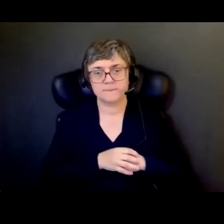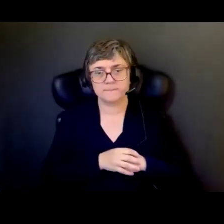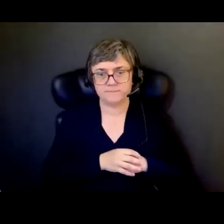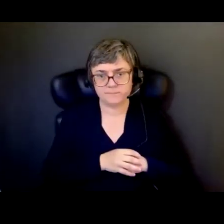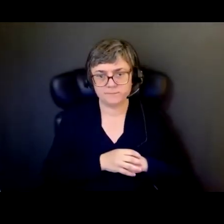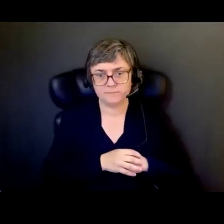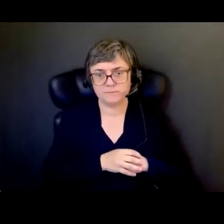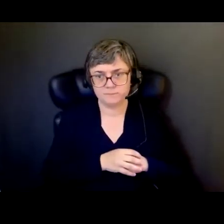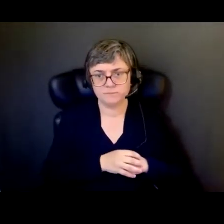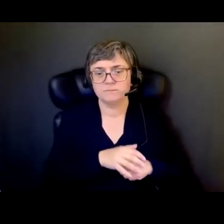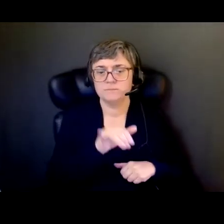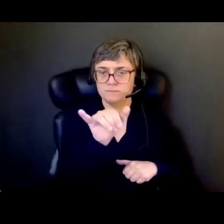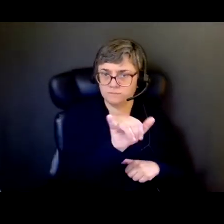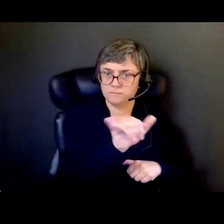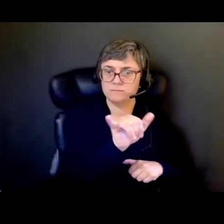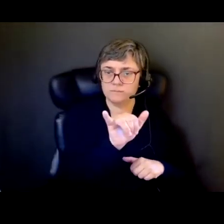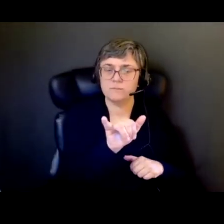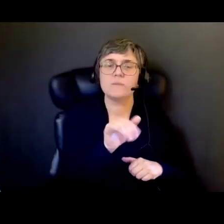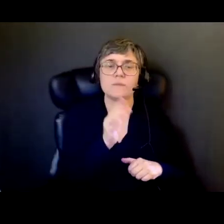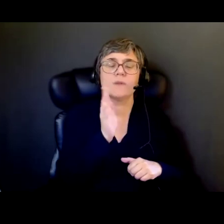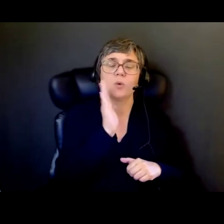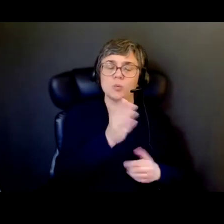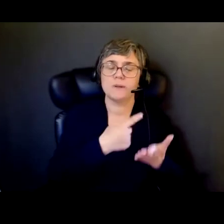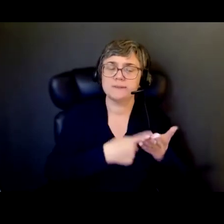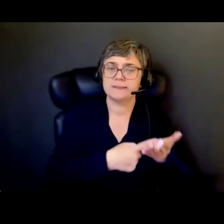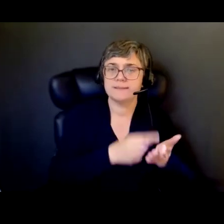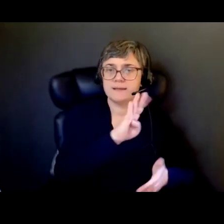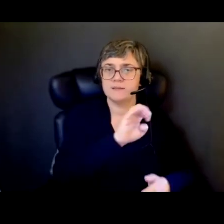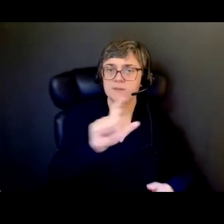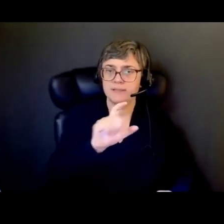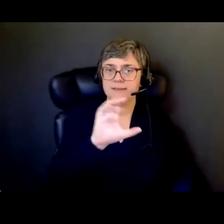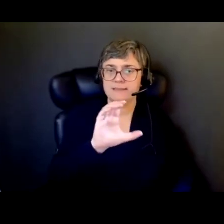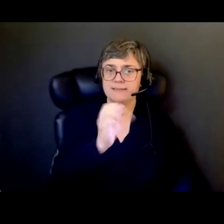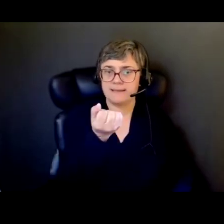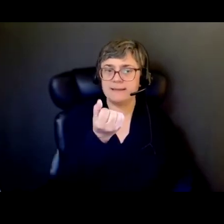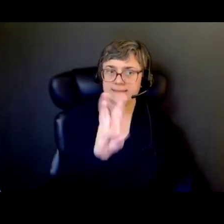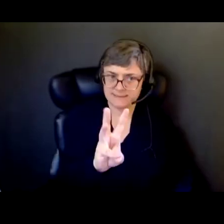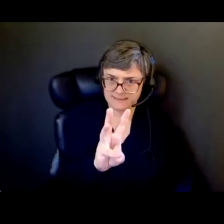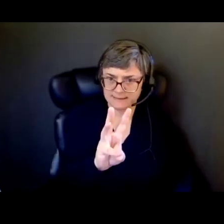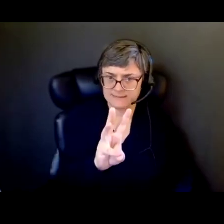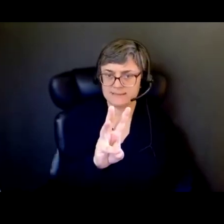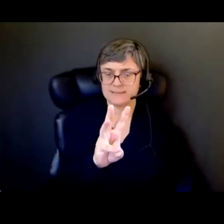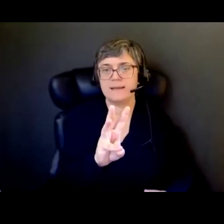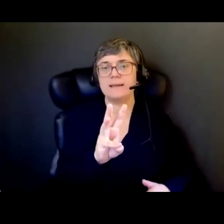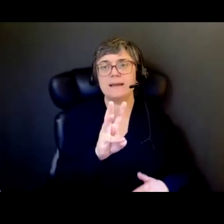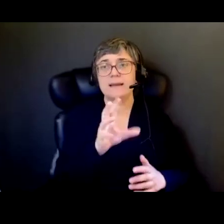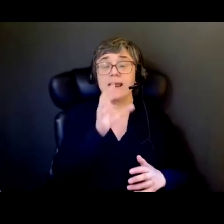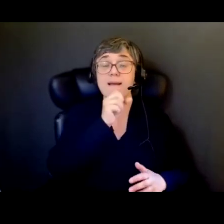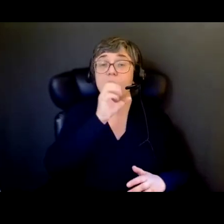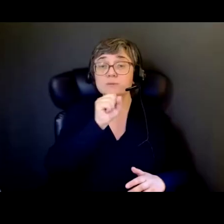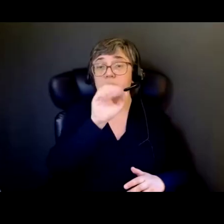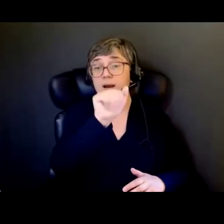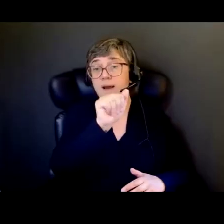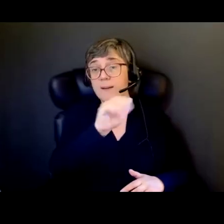coercive control through proposed Bill C-16 and whether and how coercive control of older people factors in. And